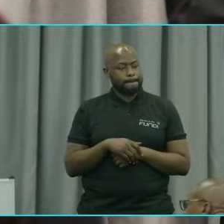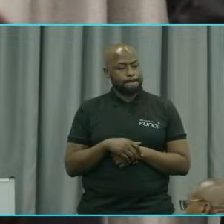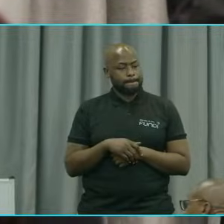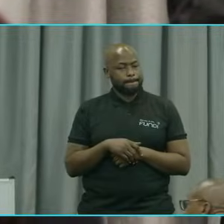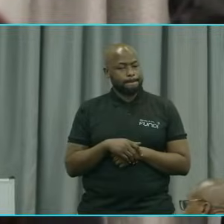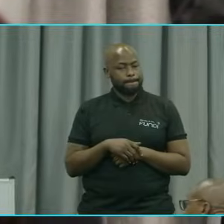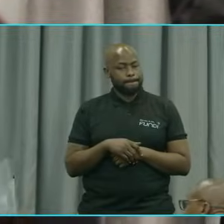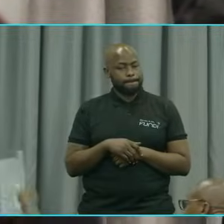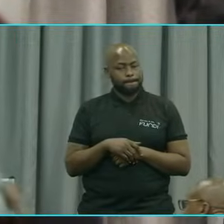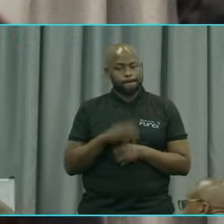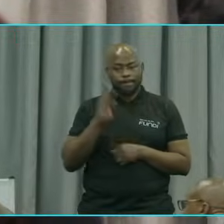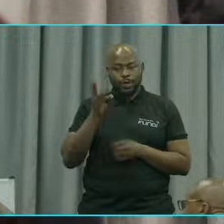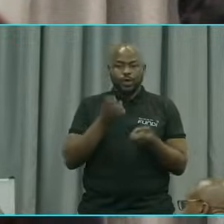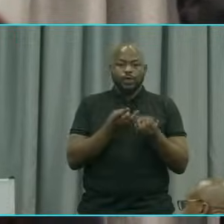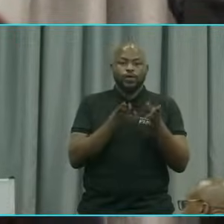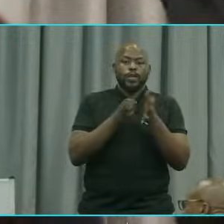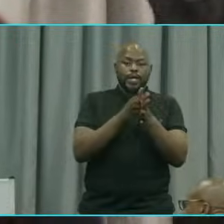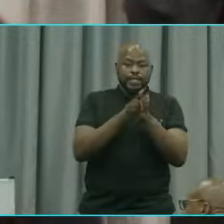So I'll give you an example.